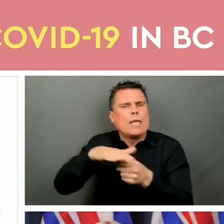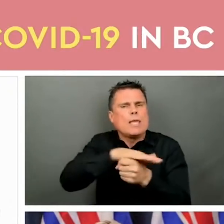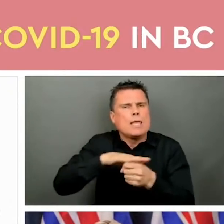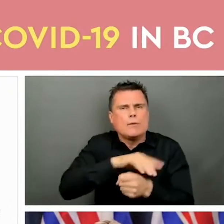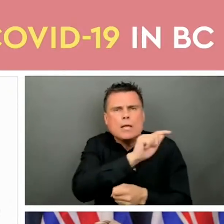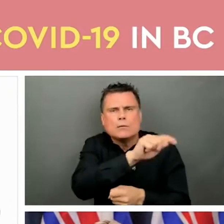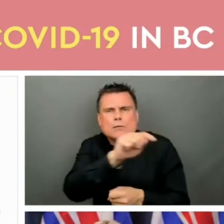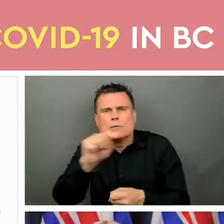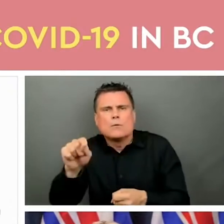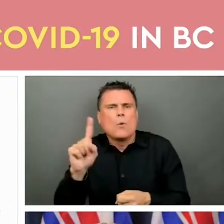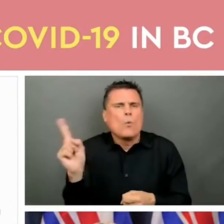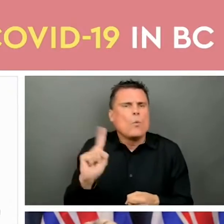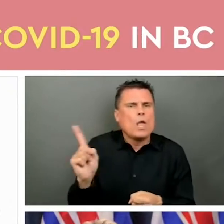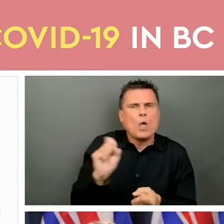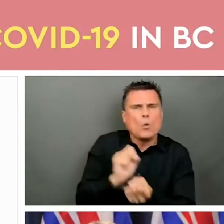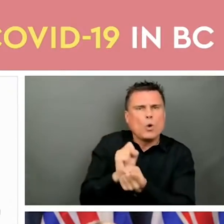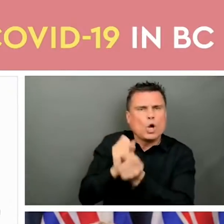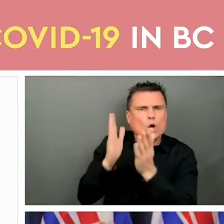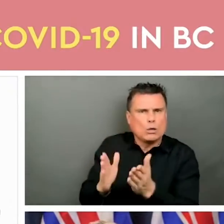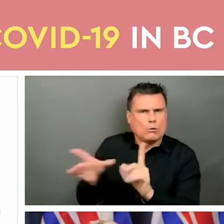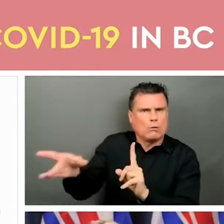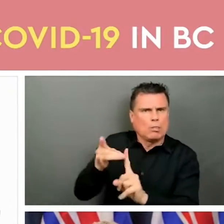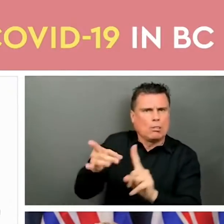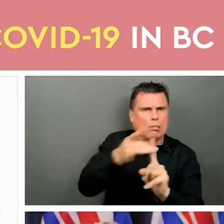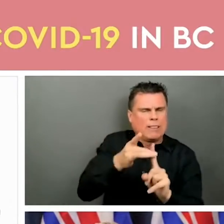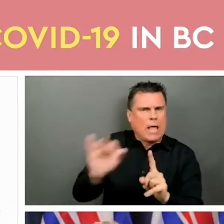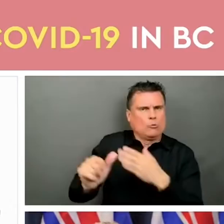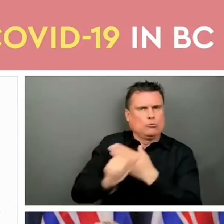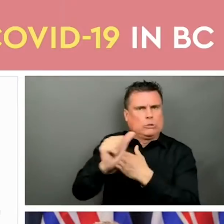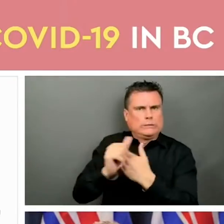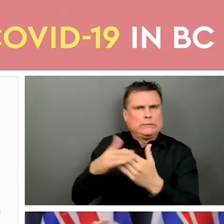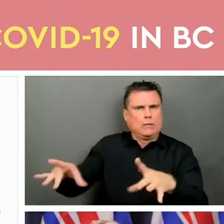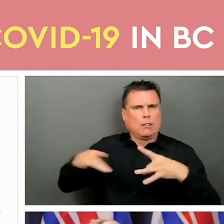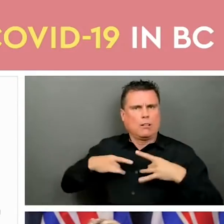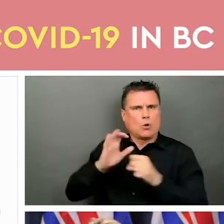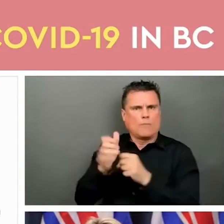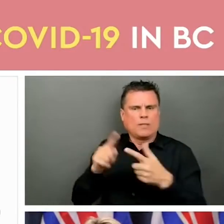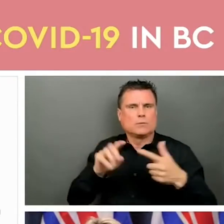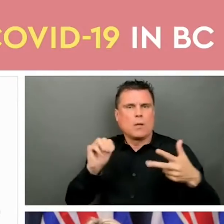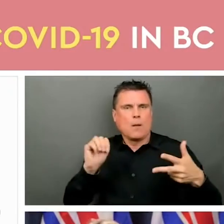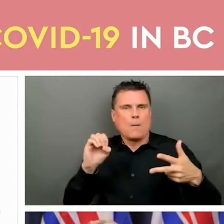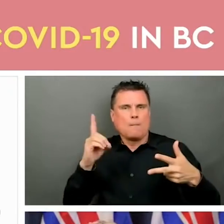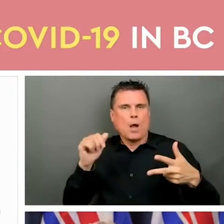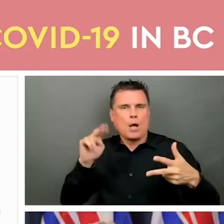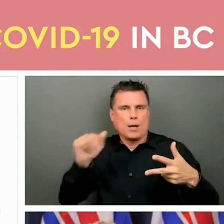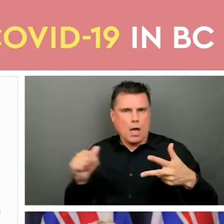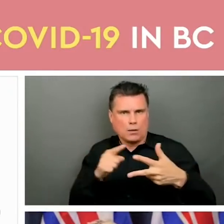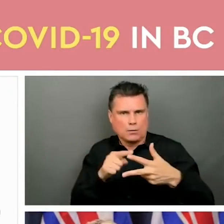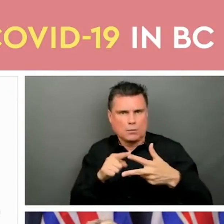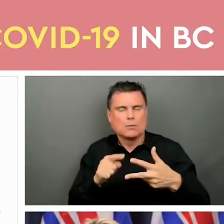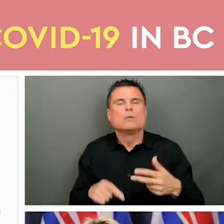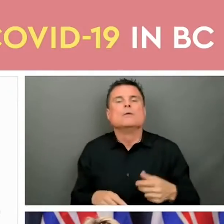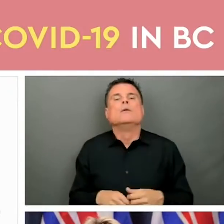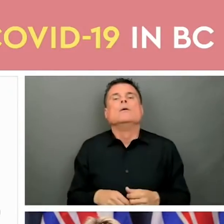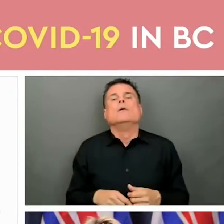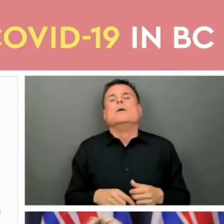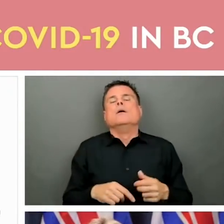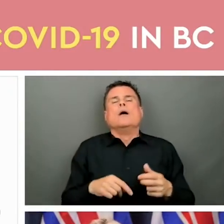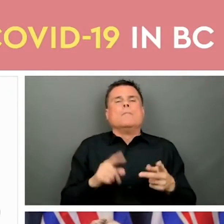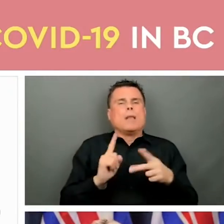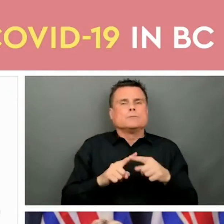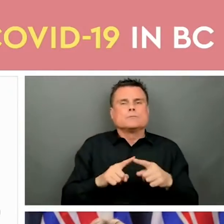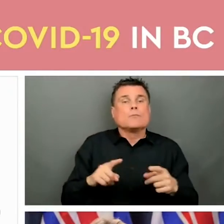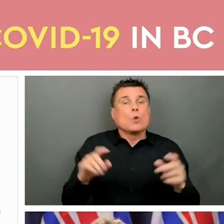us more Pfizer vaccine. We will continue vaccinating frontline workers with our early focus on first responders,